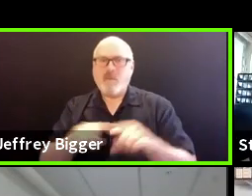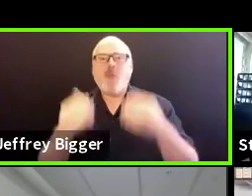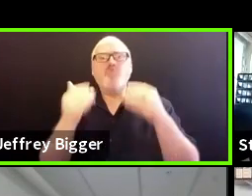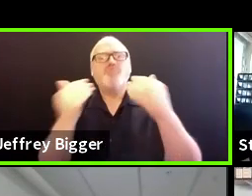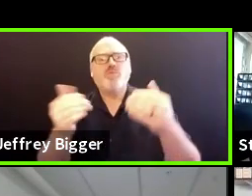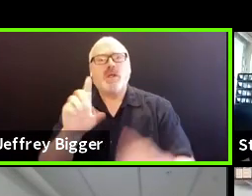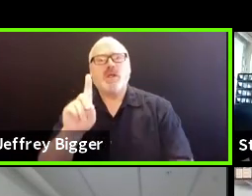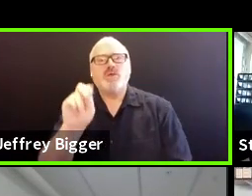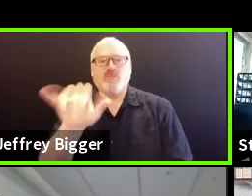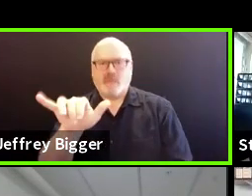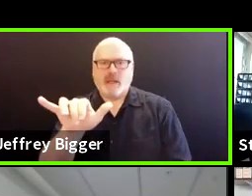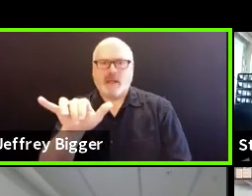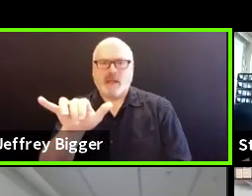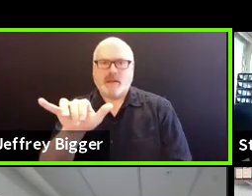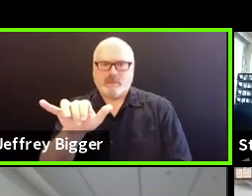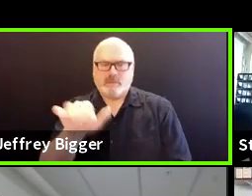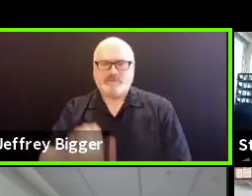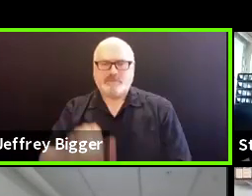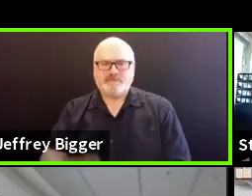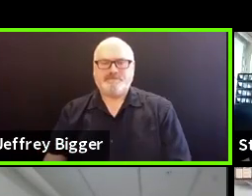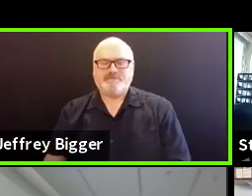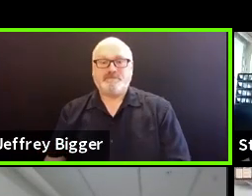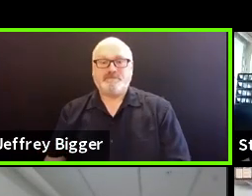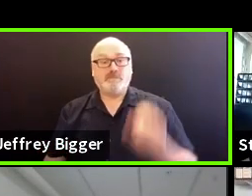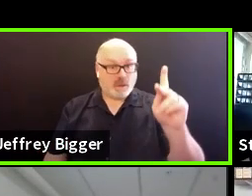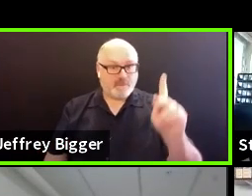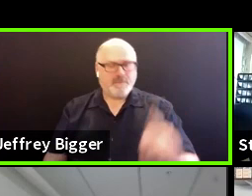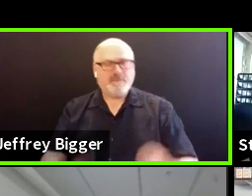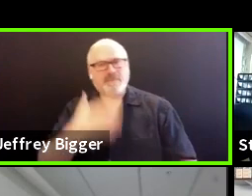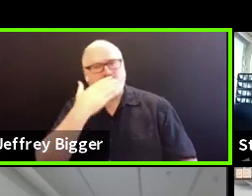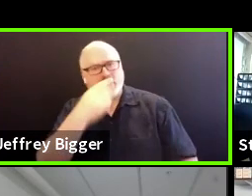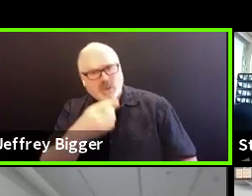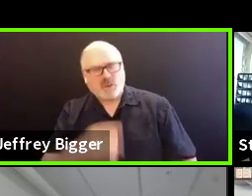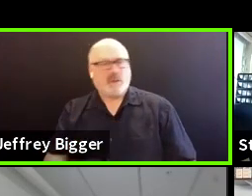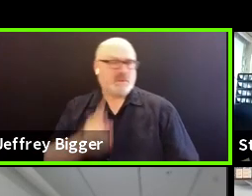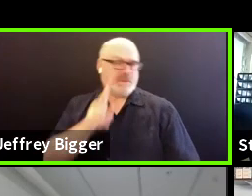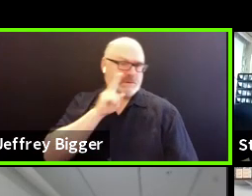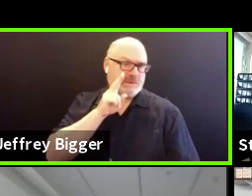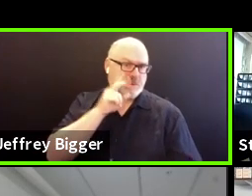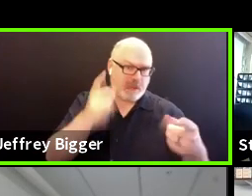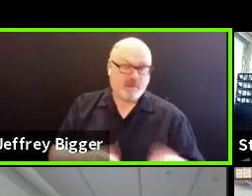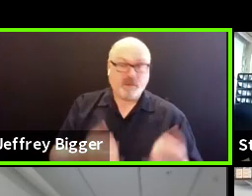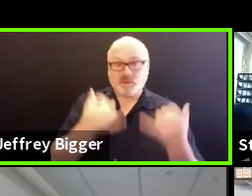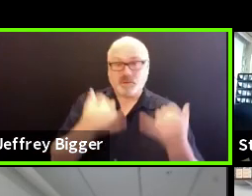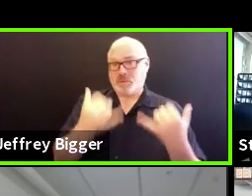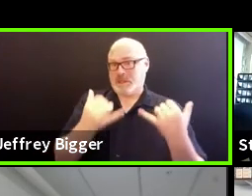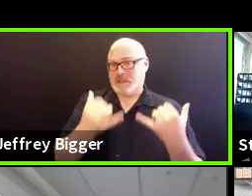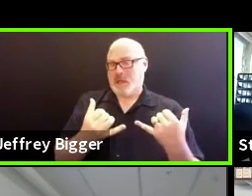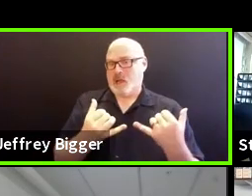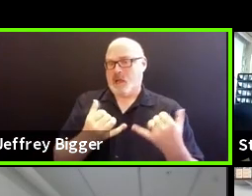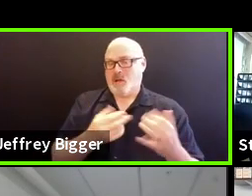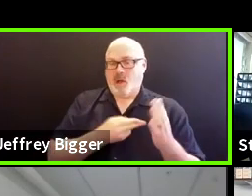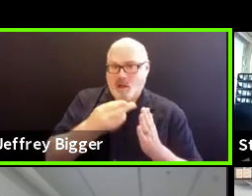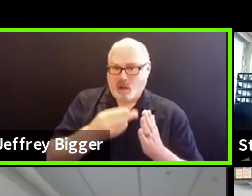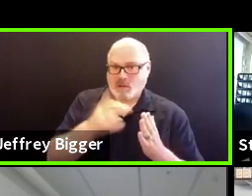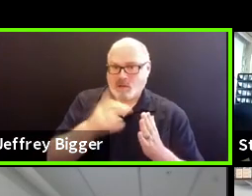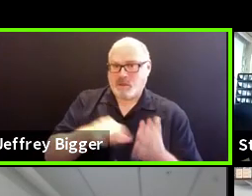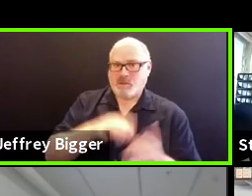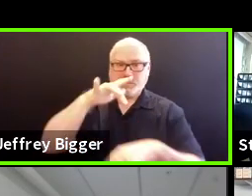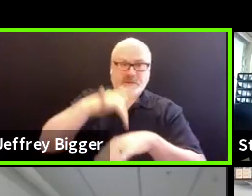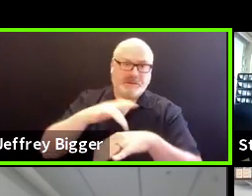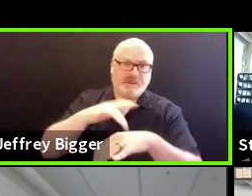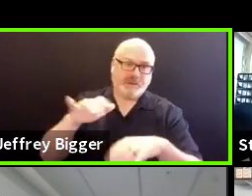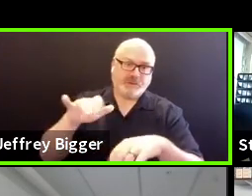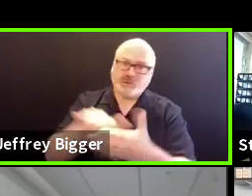it. Okay. Thank you, And we'll Christine. just see. You know, right now, honestly, I was supposed to be in New York that week. Who knows if that's